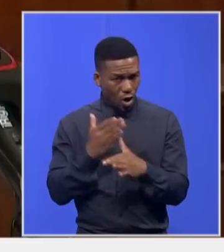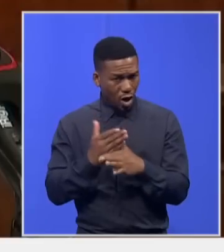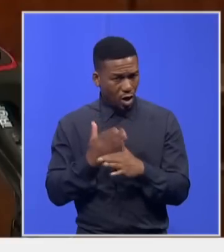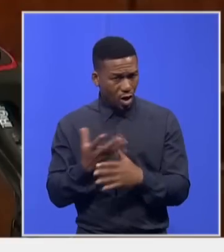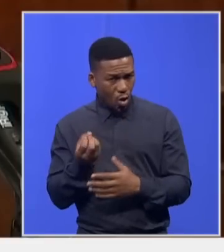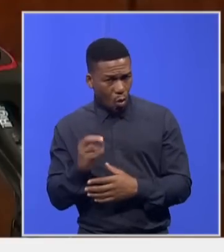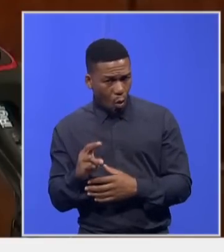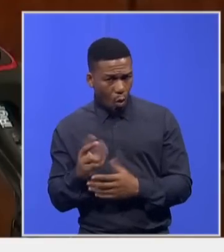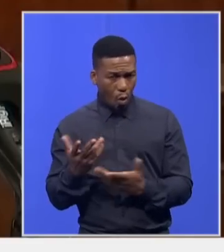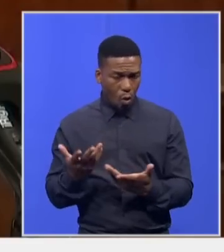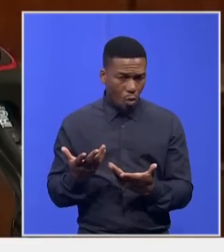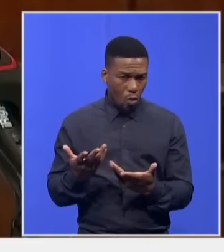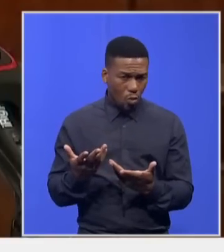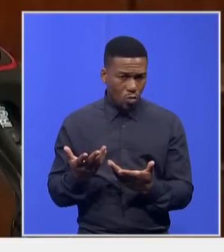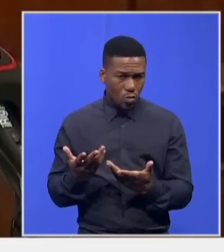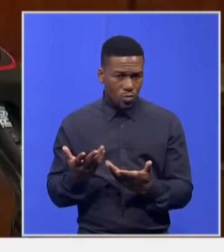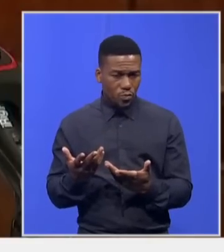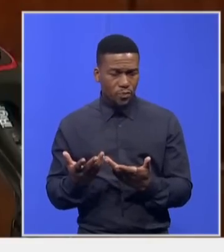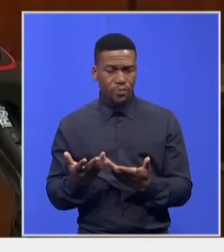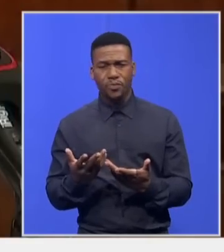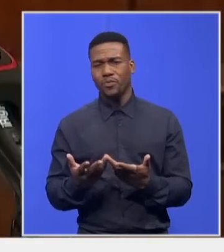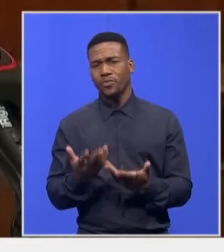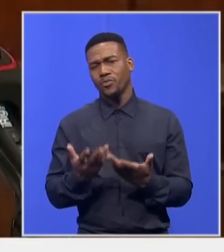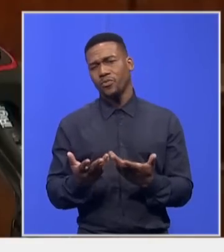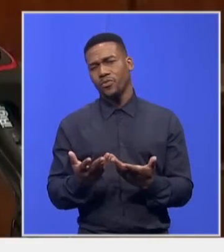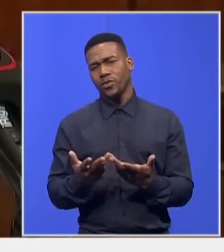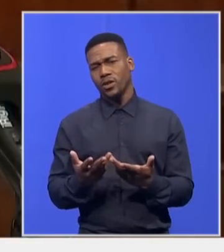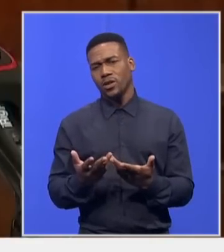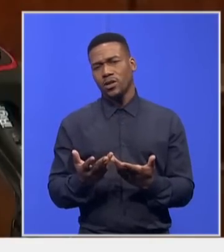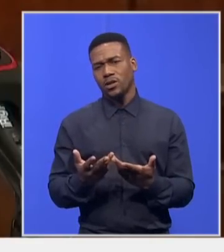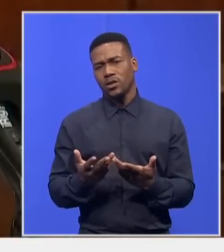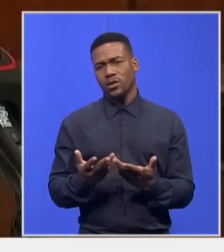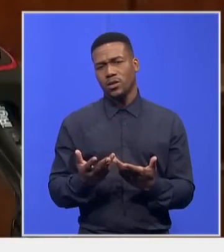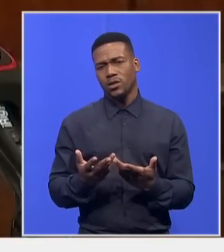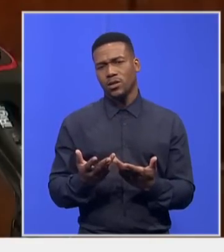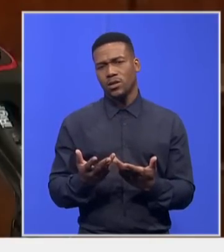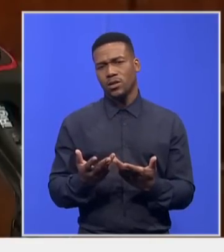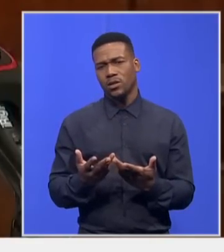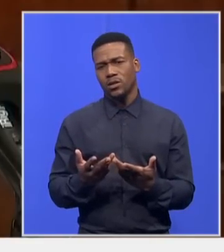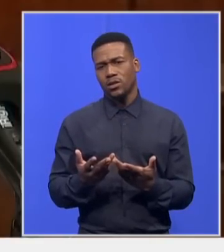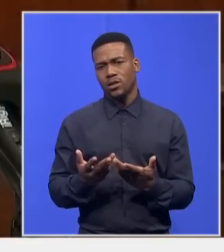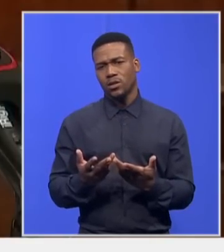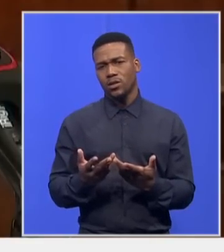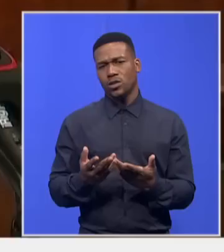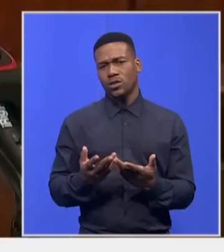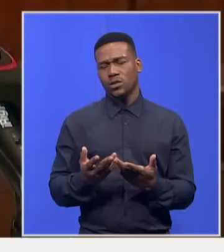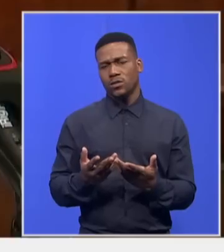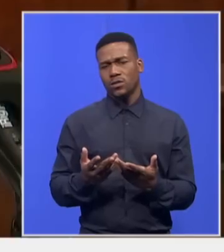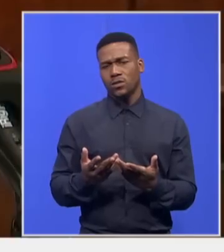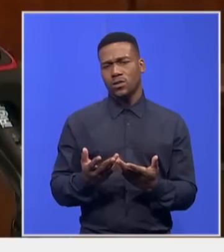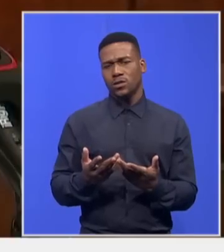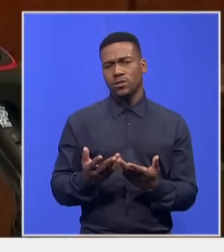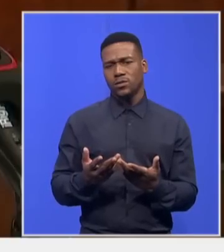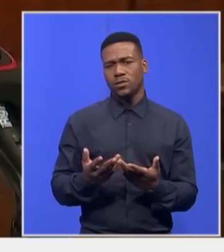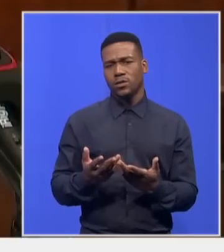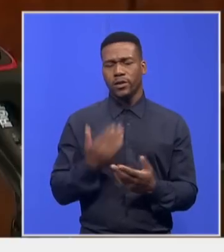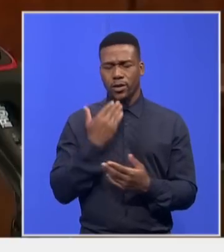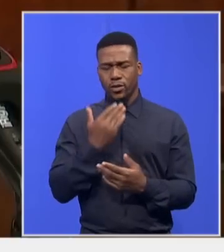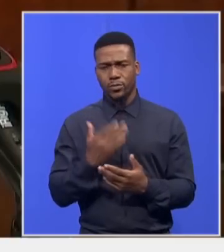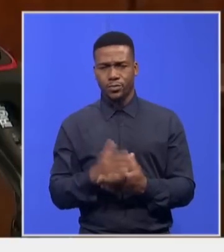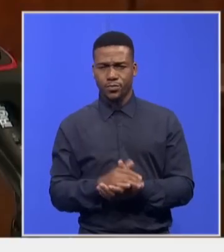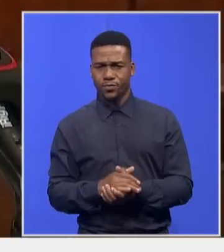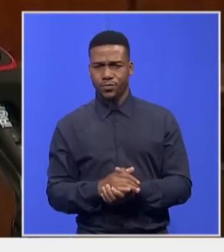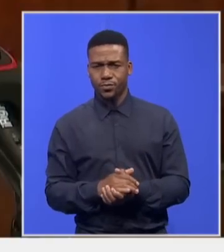these interventions really don't in any way accommodate them stationed at some of these power plants? Thank you.